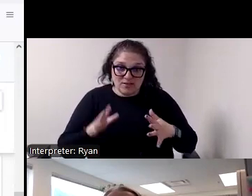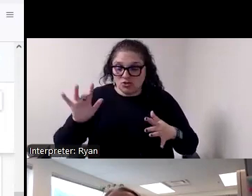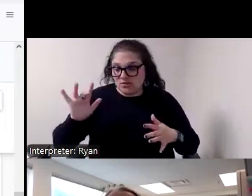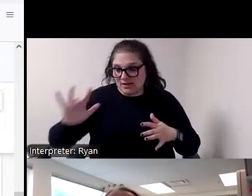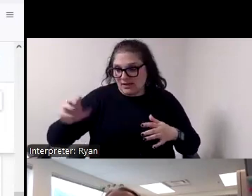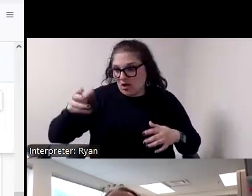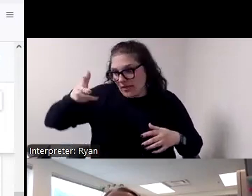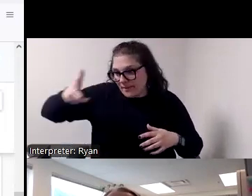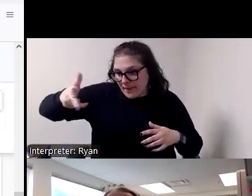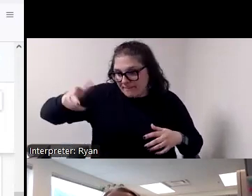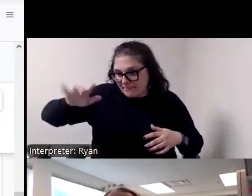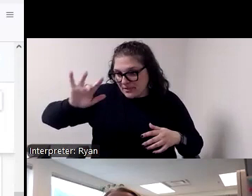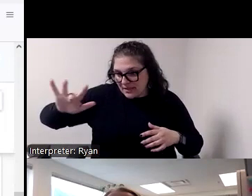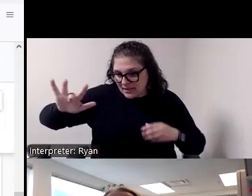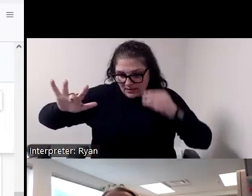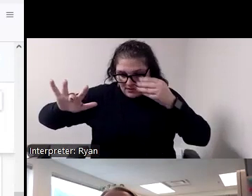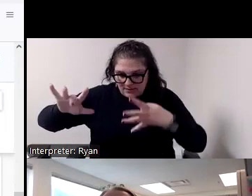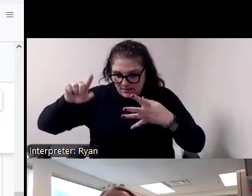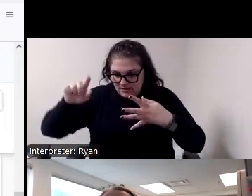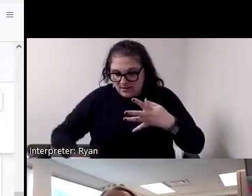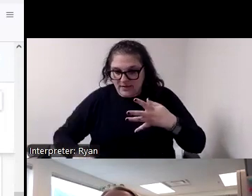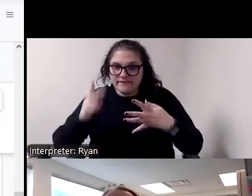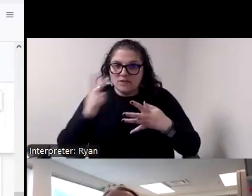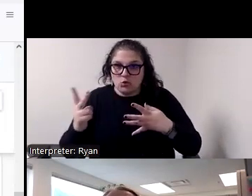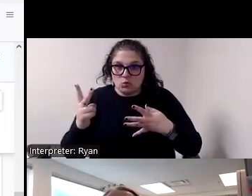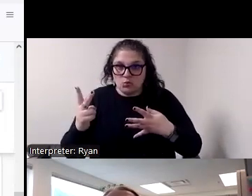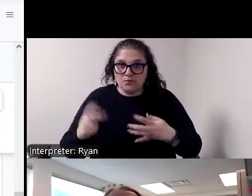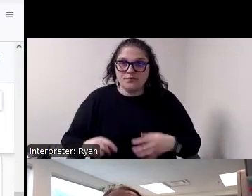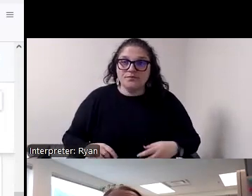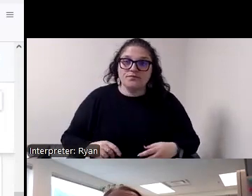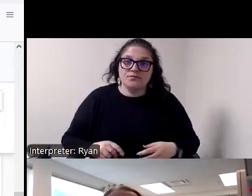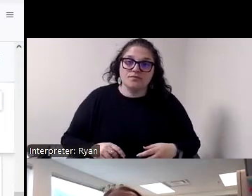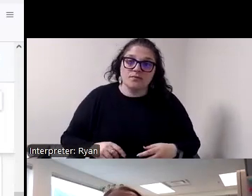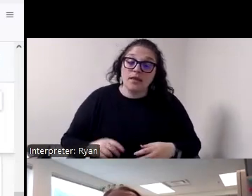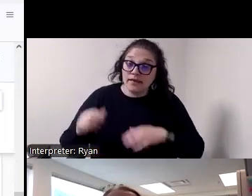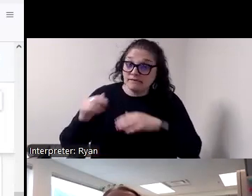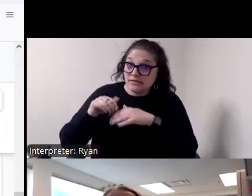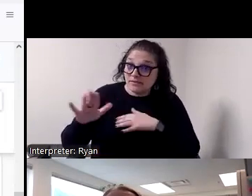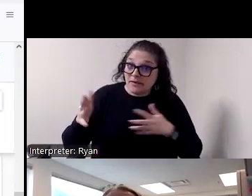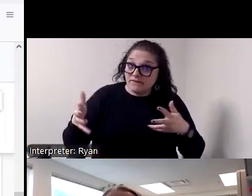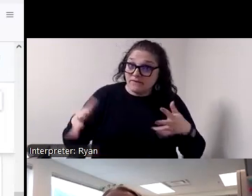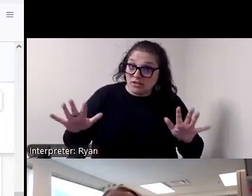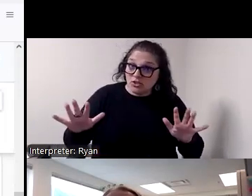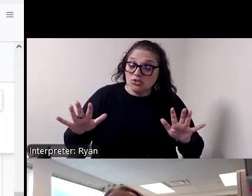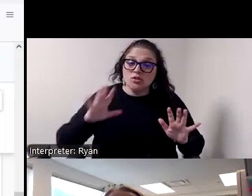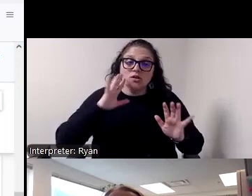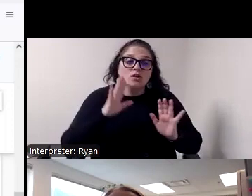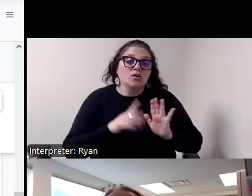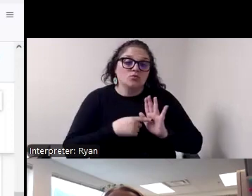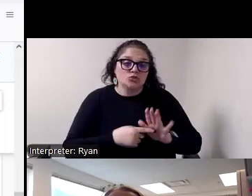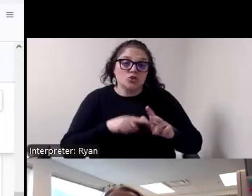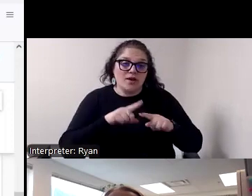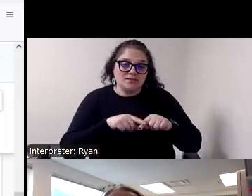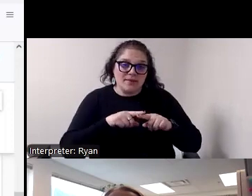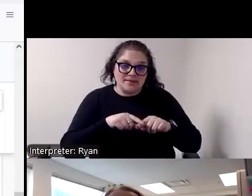Skittles and hit view. Now, if it's been submitted, then it will show up as pending. So